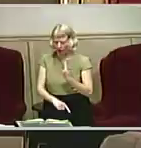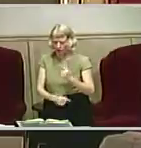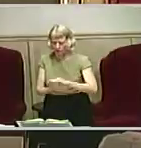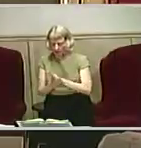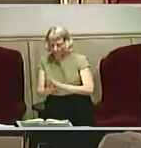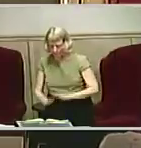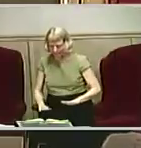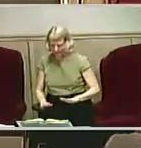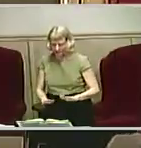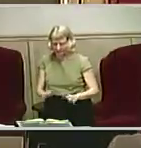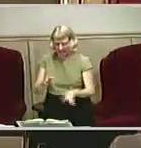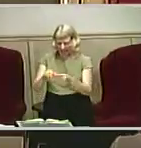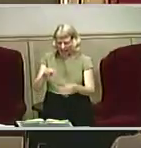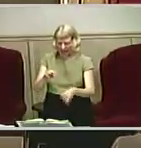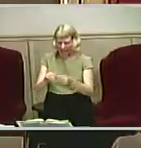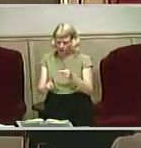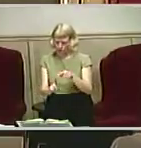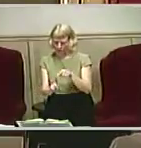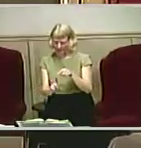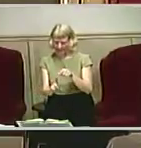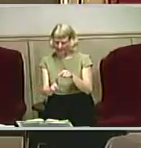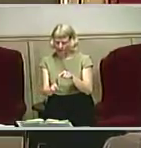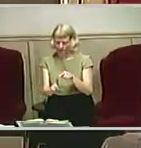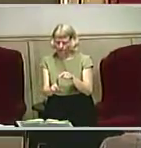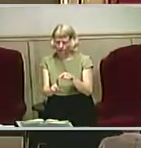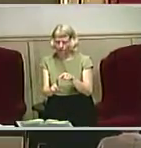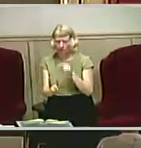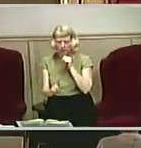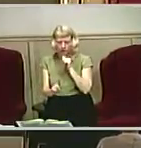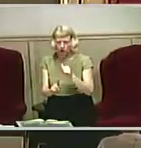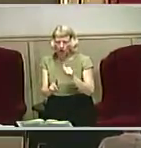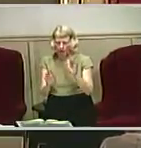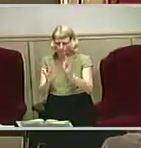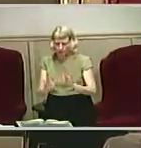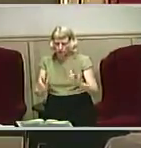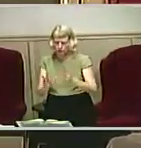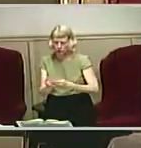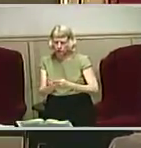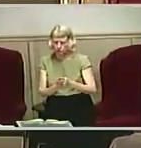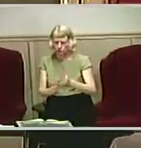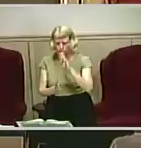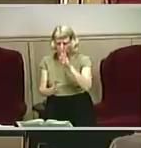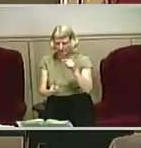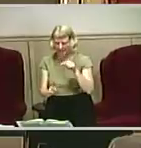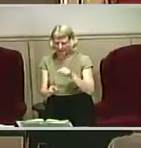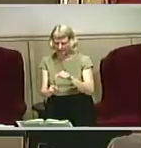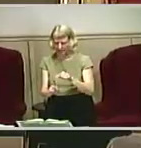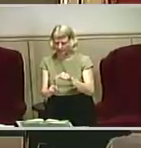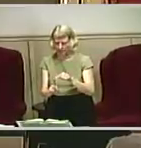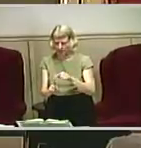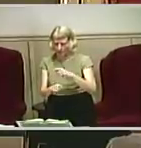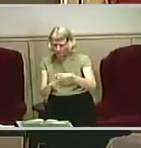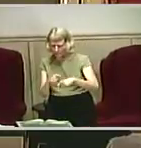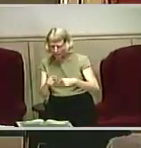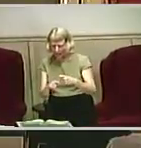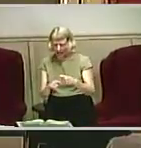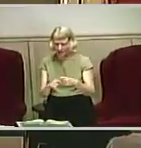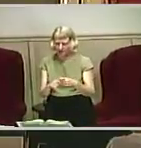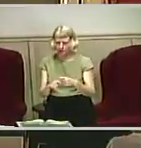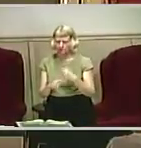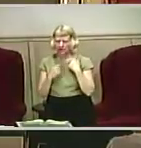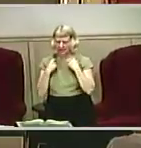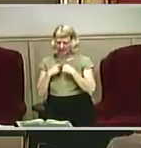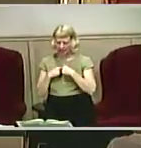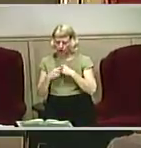and peace shall they add to thee. Let not mercy and truth forsake thee. Bind them about thy